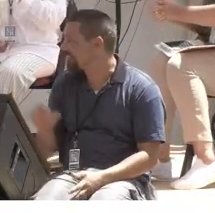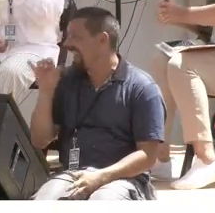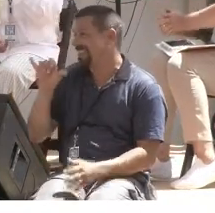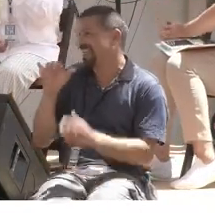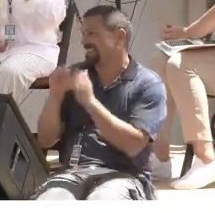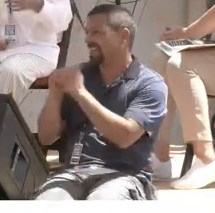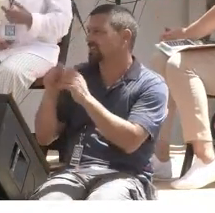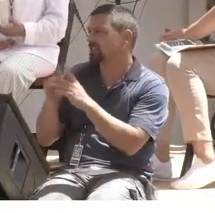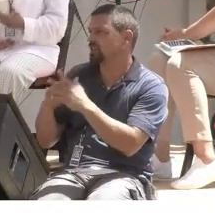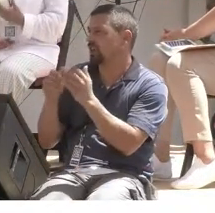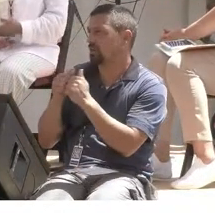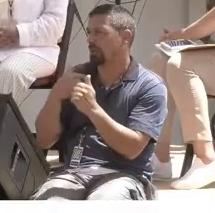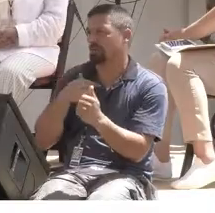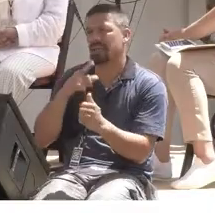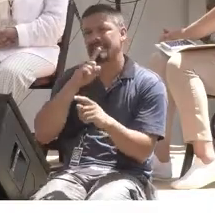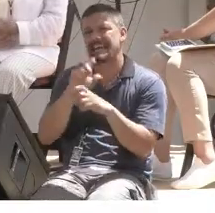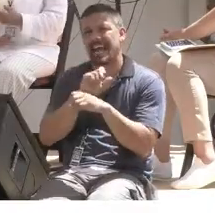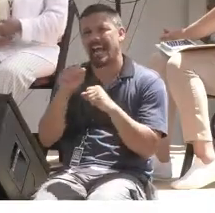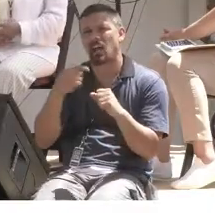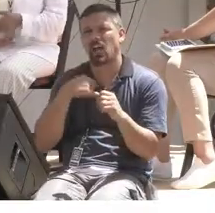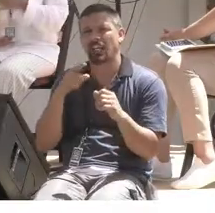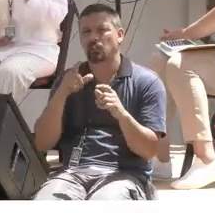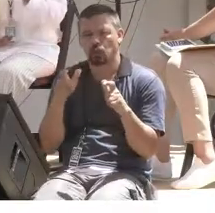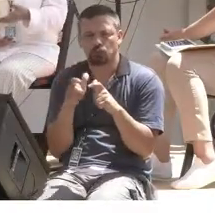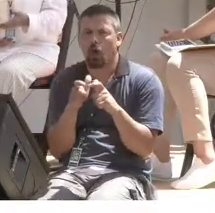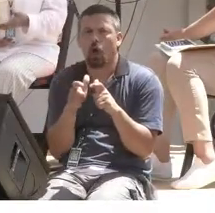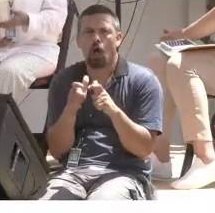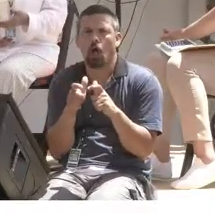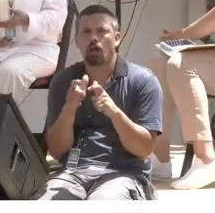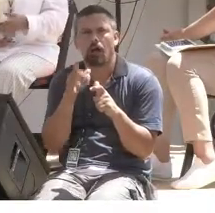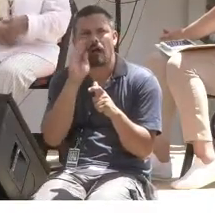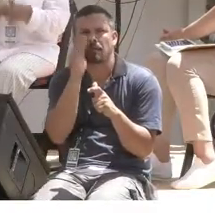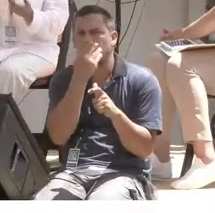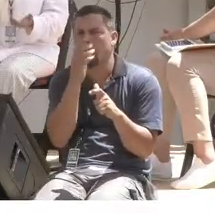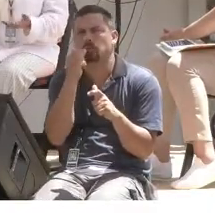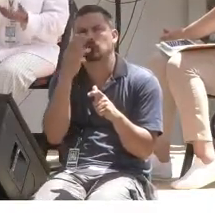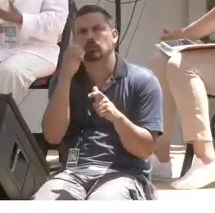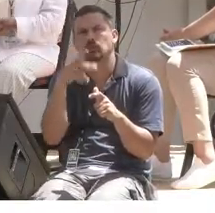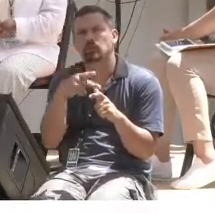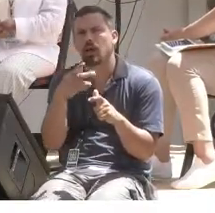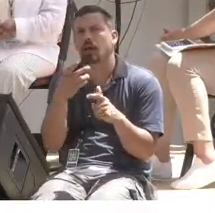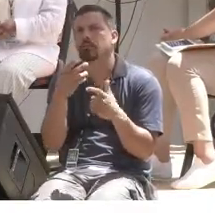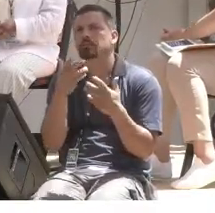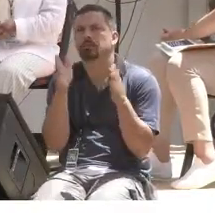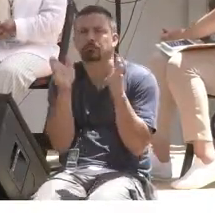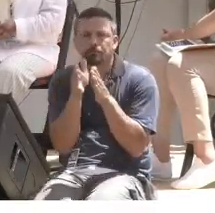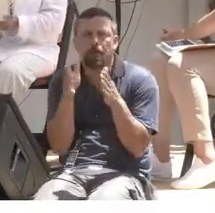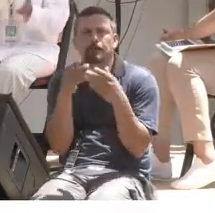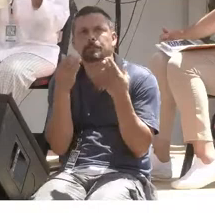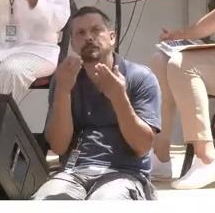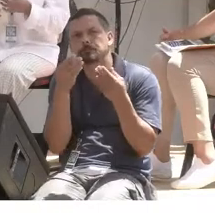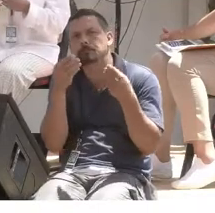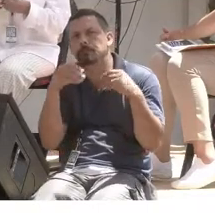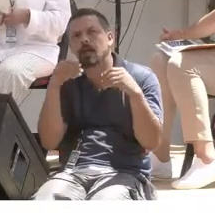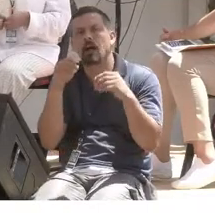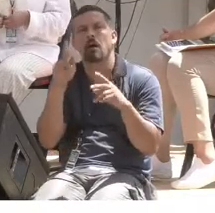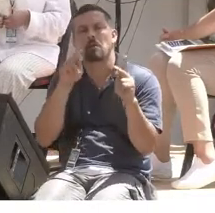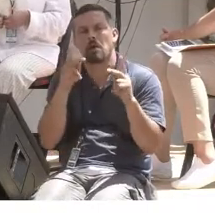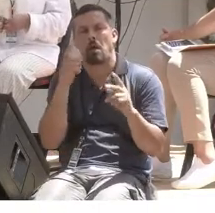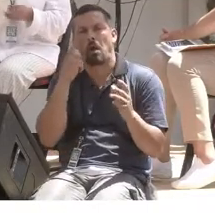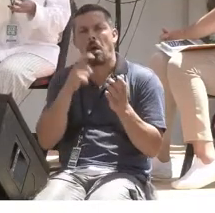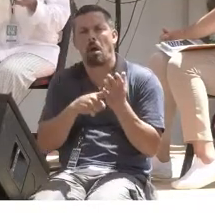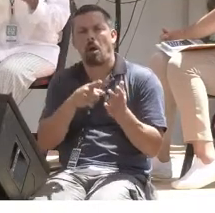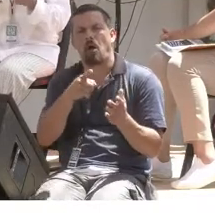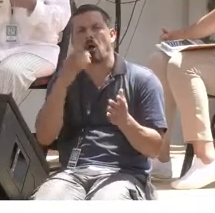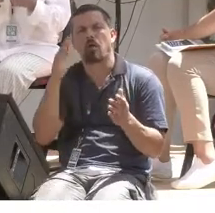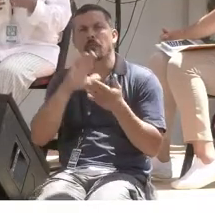actually. After I started consigning my products in flower shops, like vases and things like this to sell, people started to know me more.